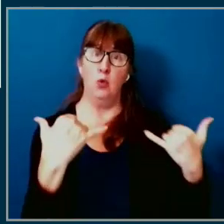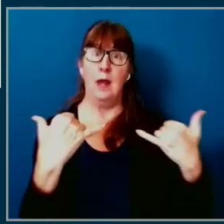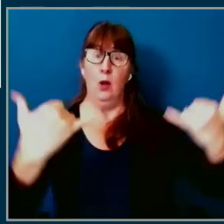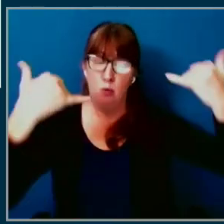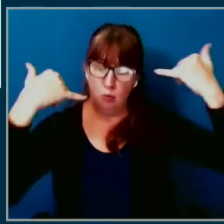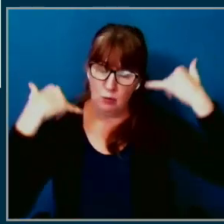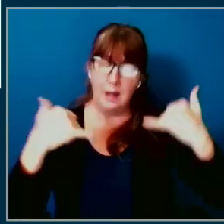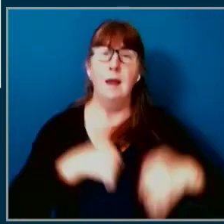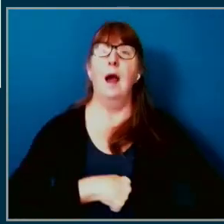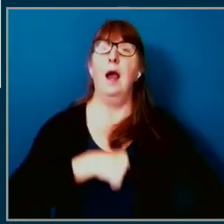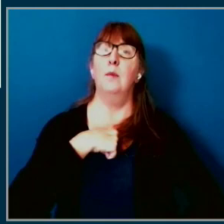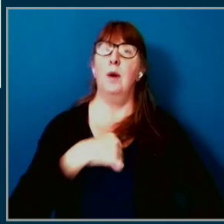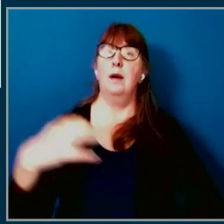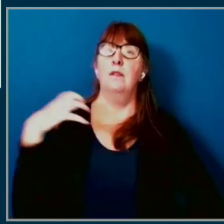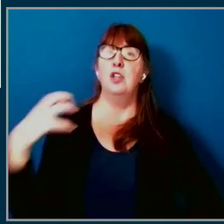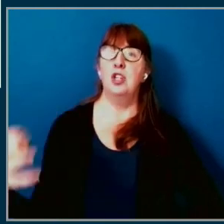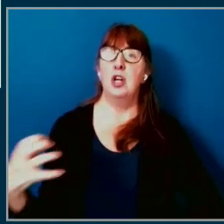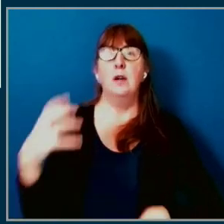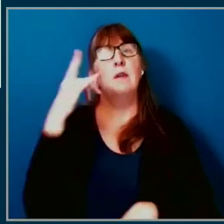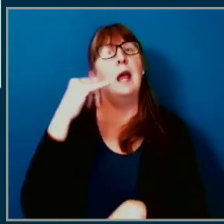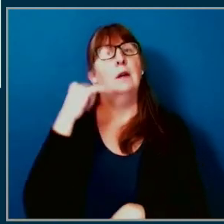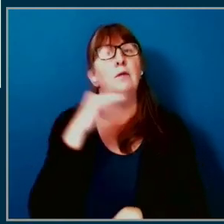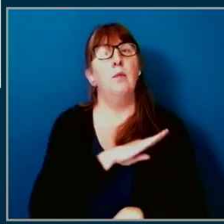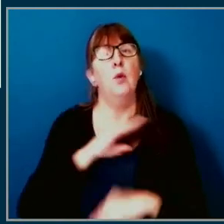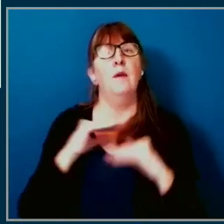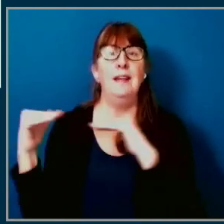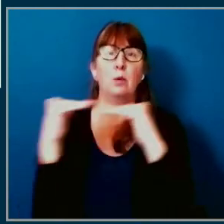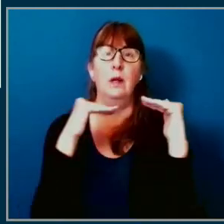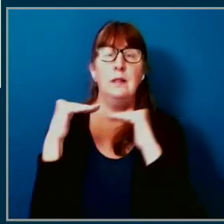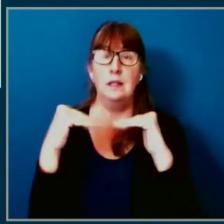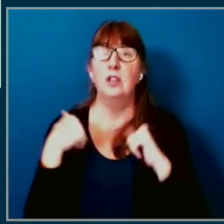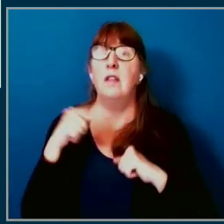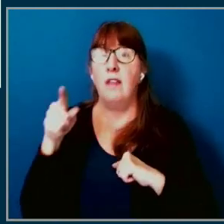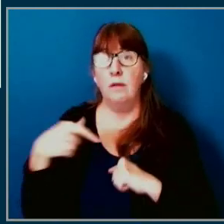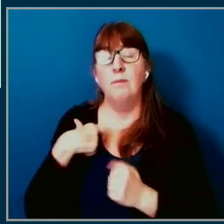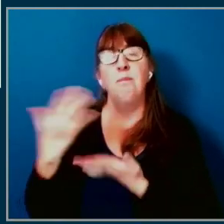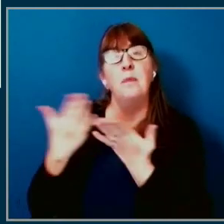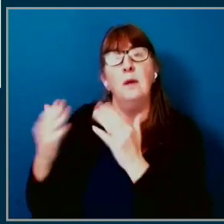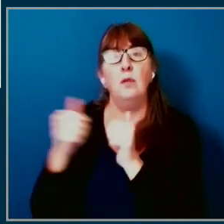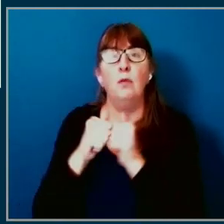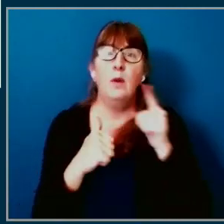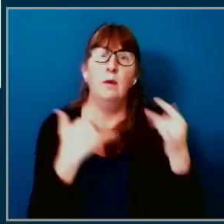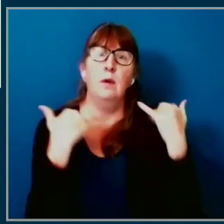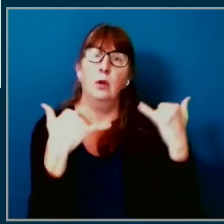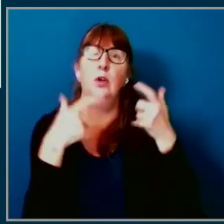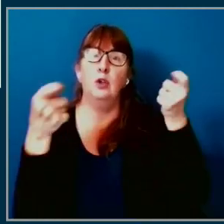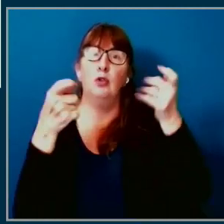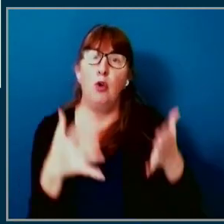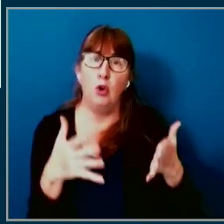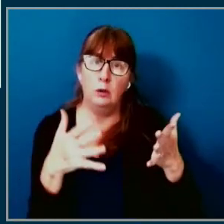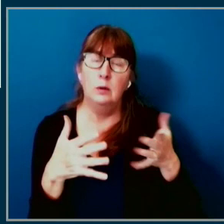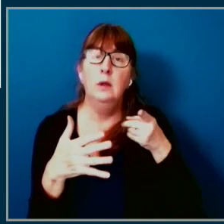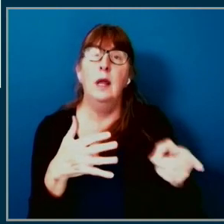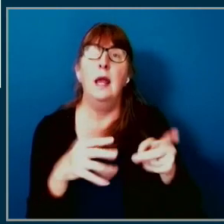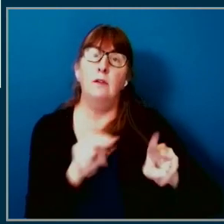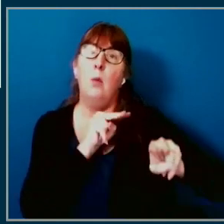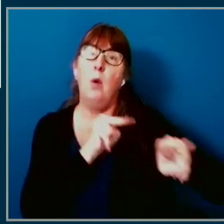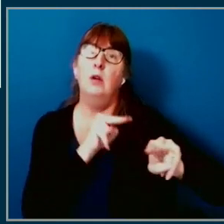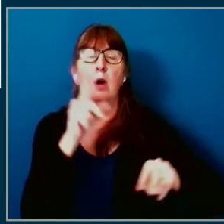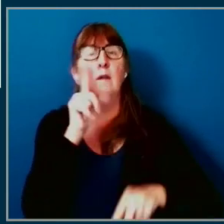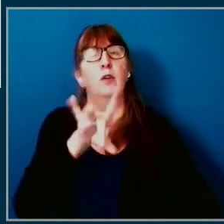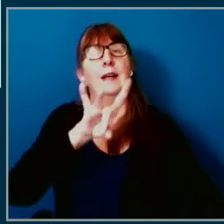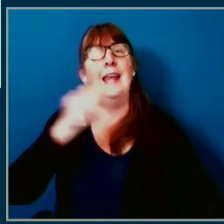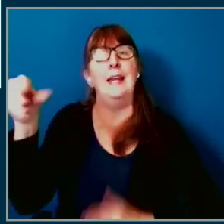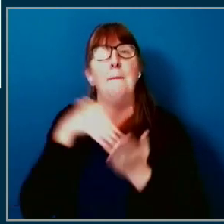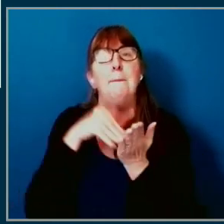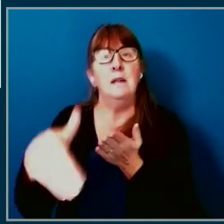to serve as chair of the California Board of Equalization, where I have served alongside our current controller as a watchdog for an $80